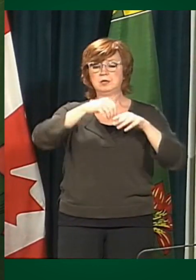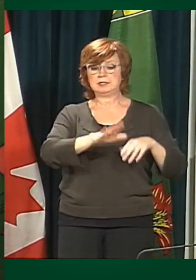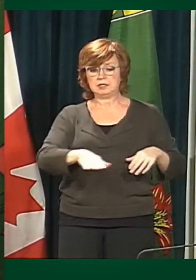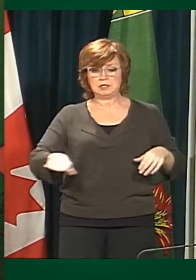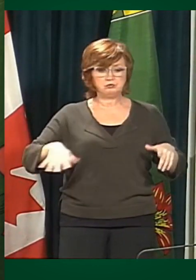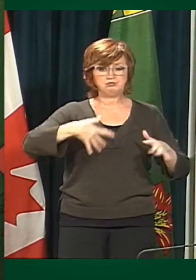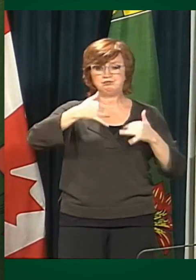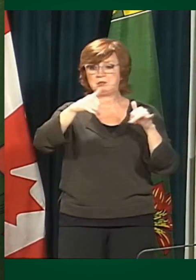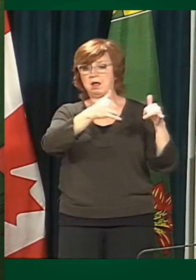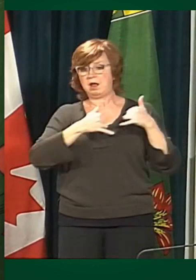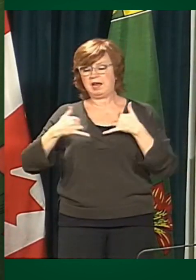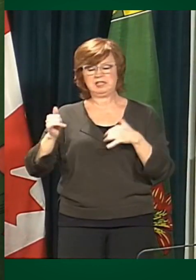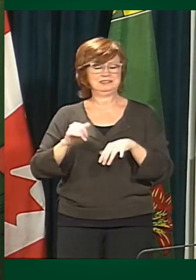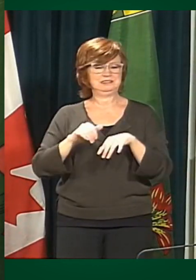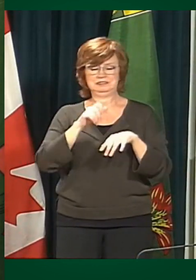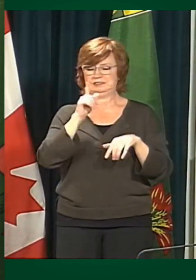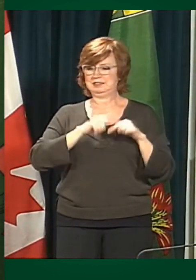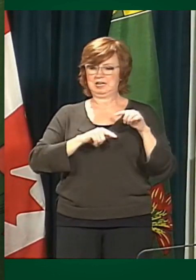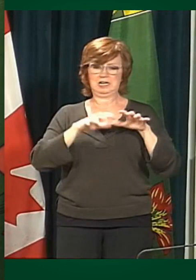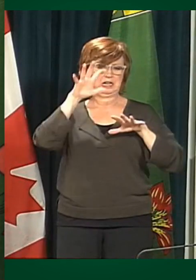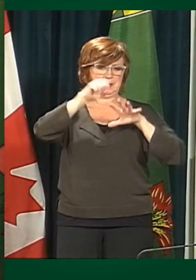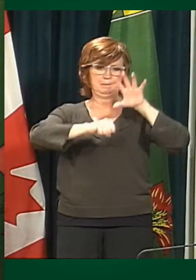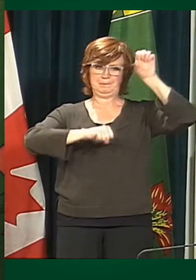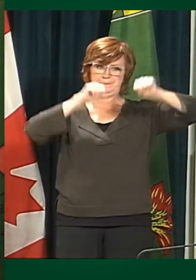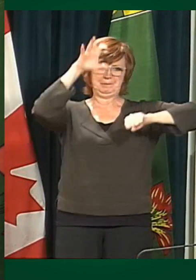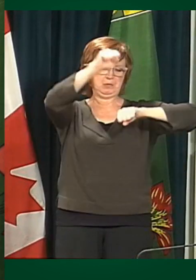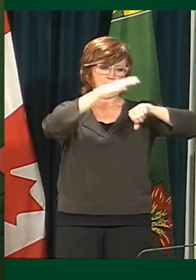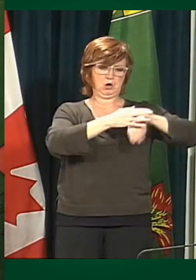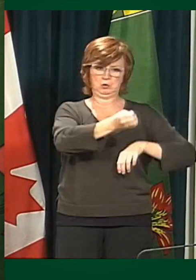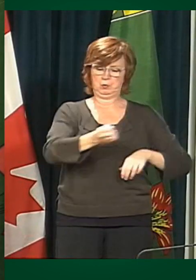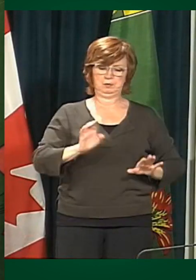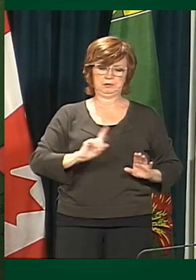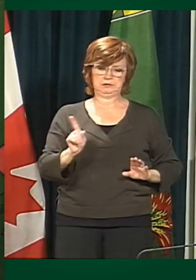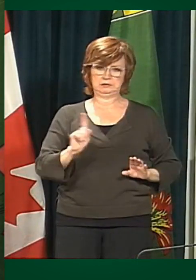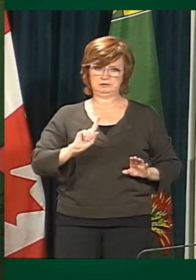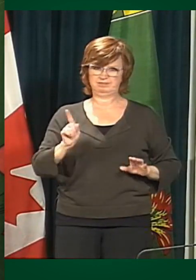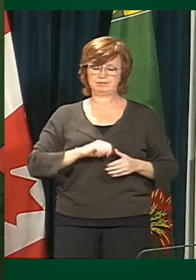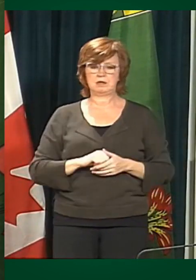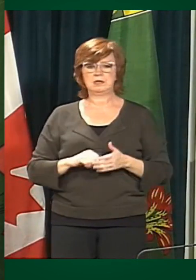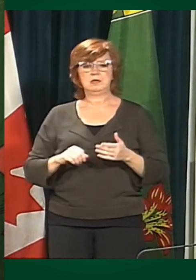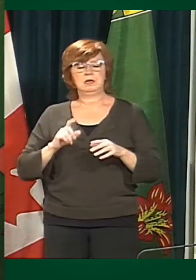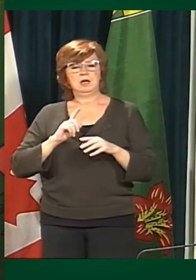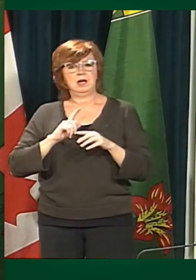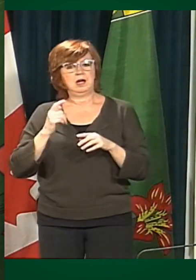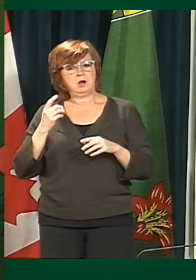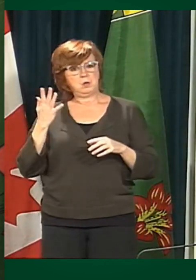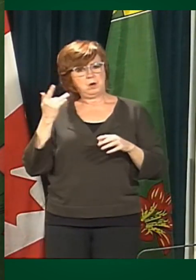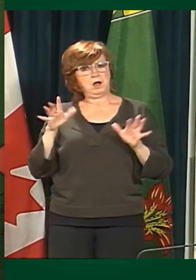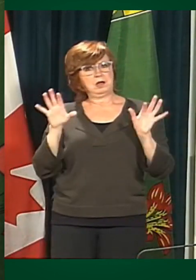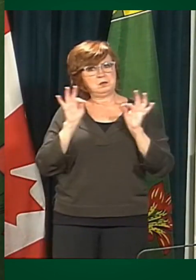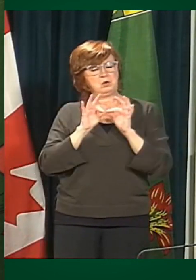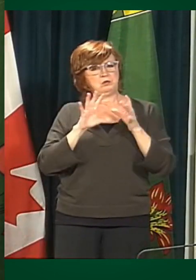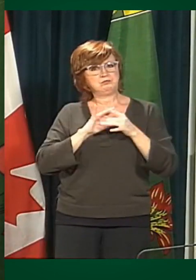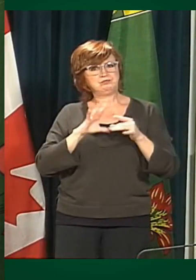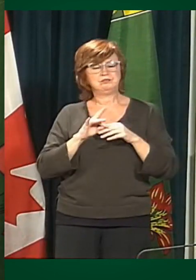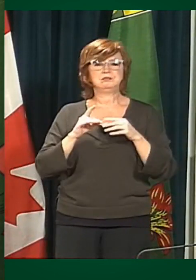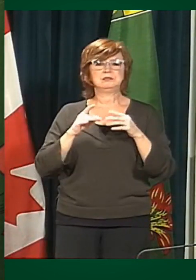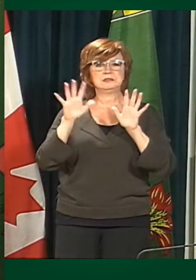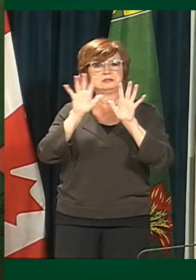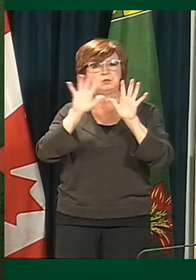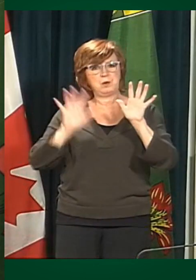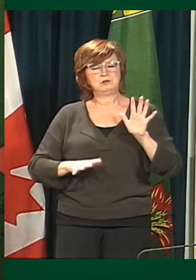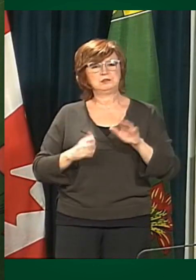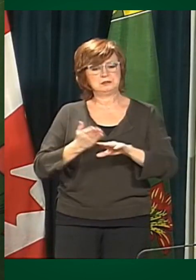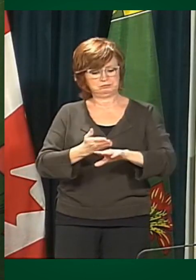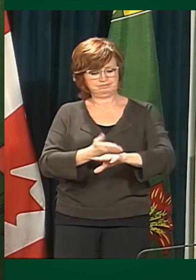think, we can continue to enjoy the excellent weather we're going to have tomorrow and over the coming days and weeks, while still maintaining physical distance